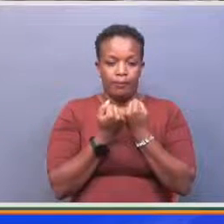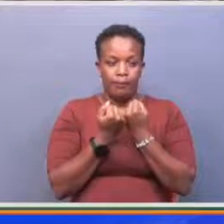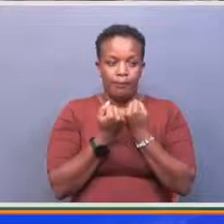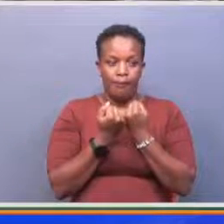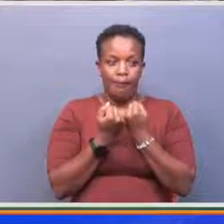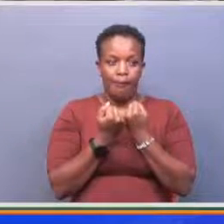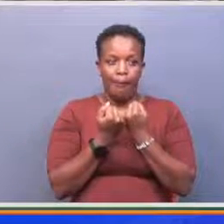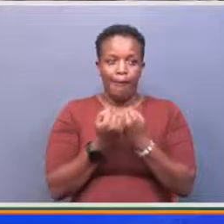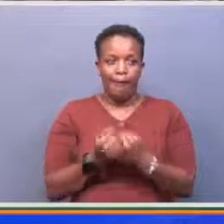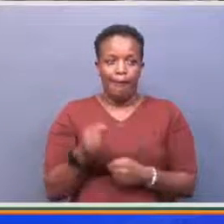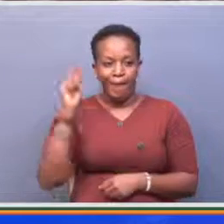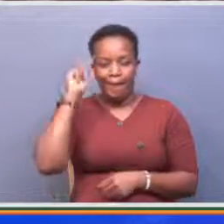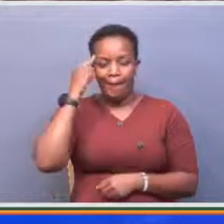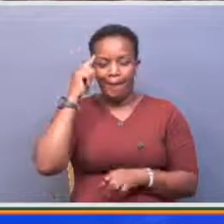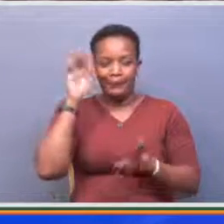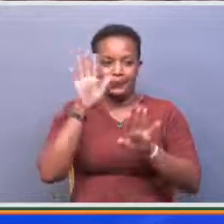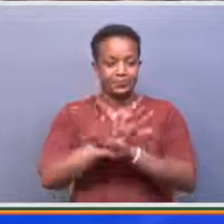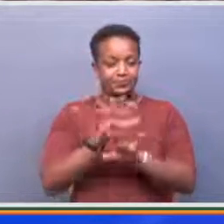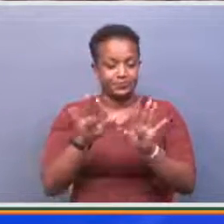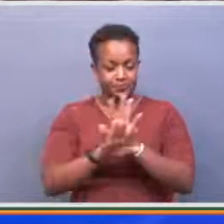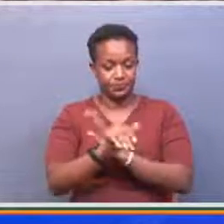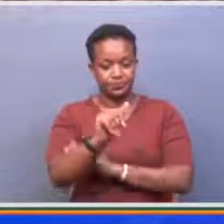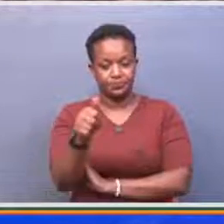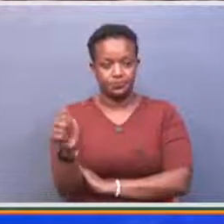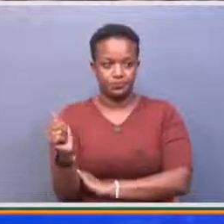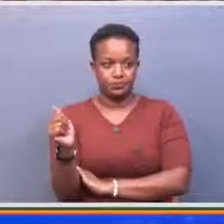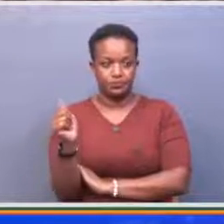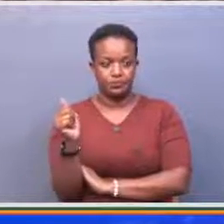planet. I think everything else that the